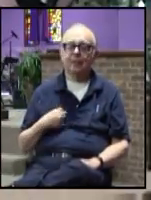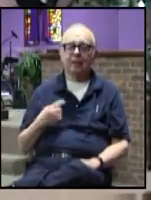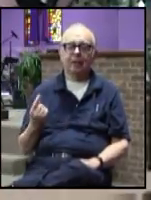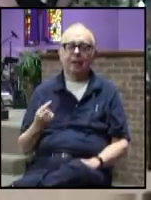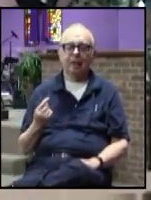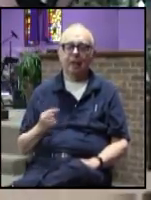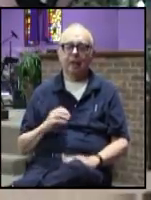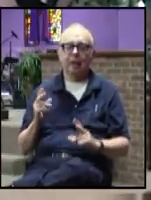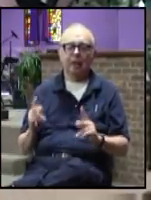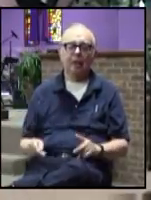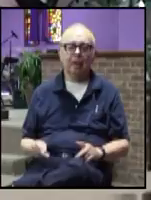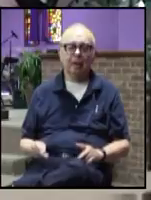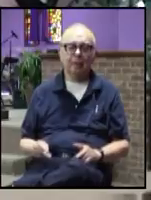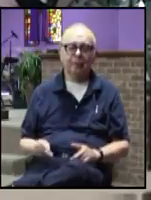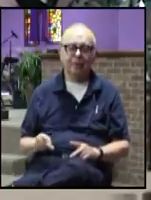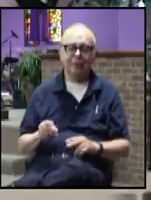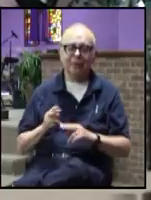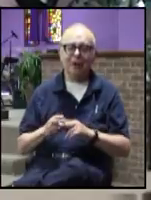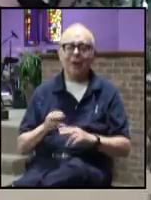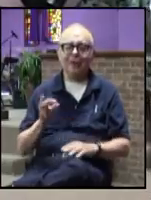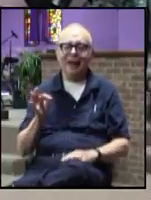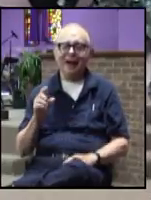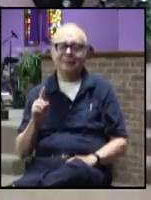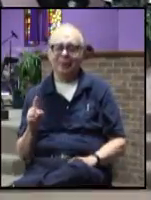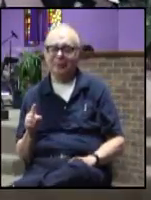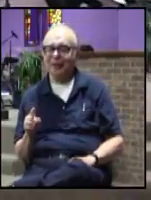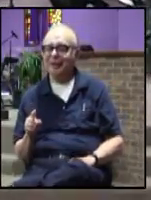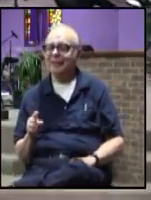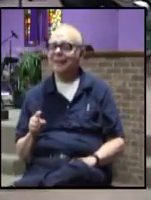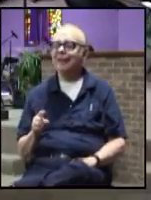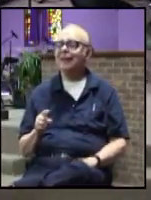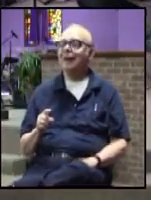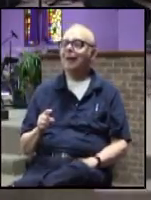Because I was the only one here, nobody else to call 911 when I fell.